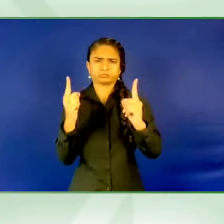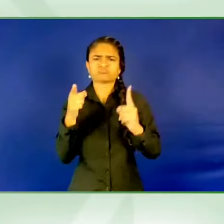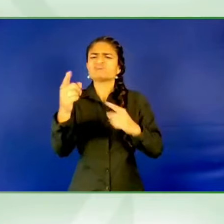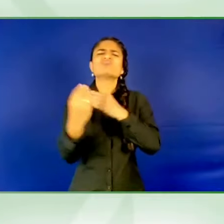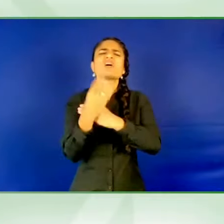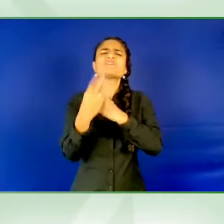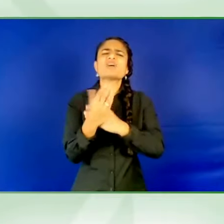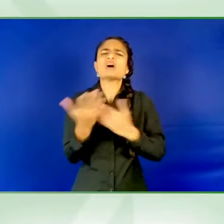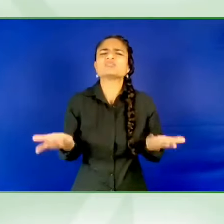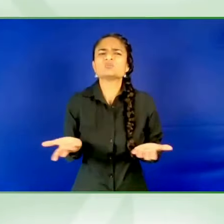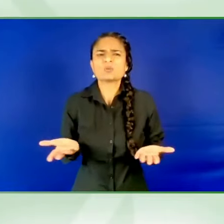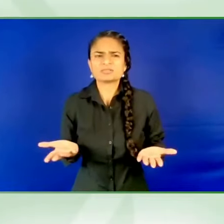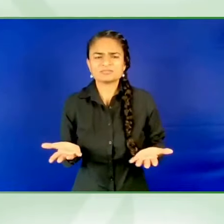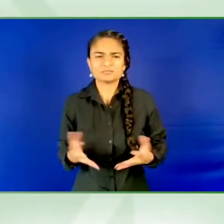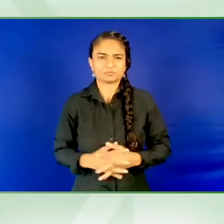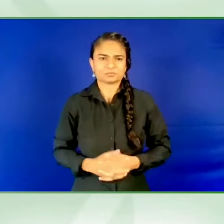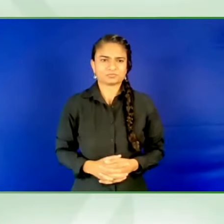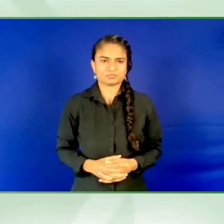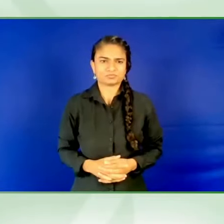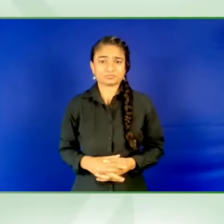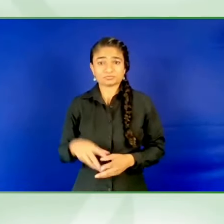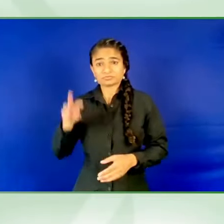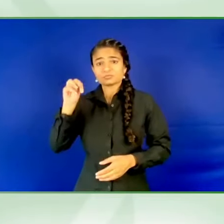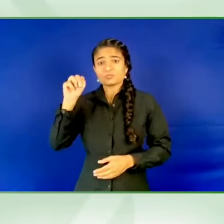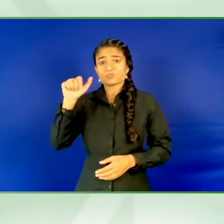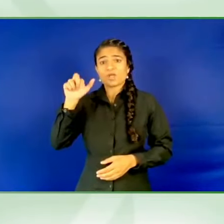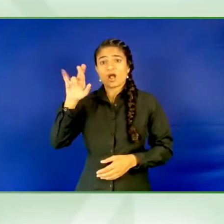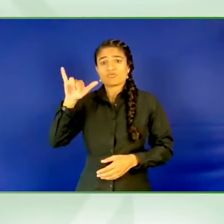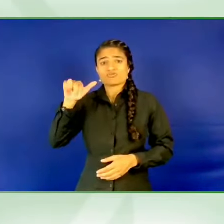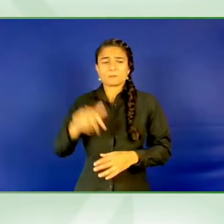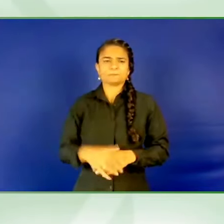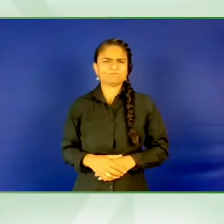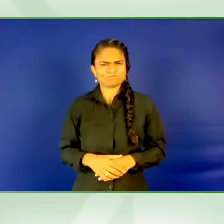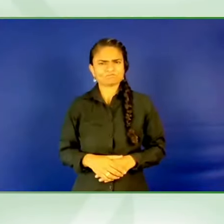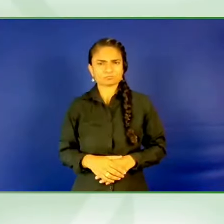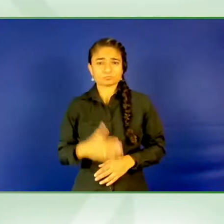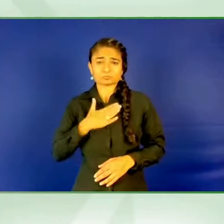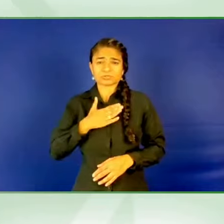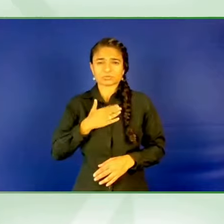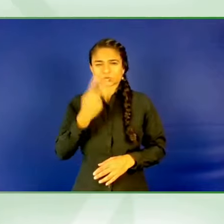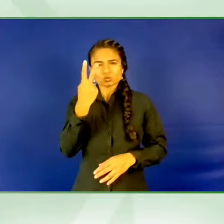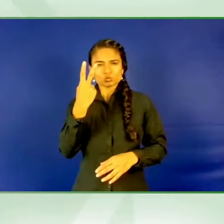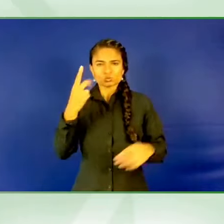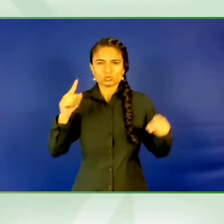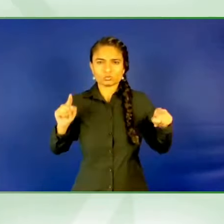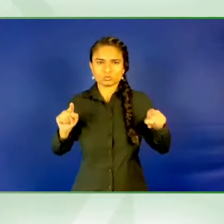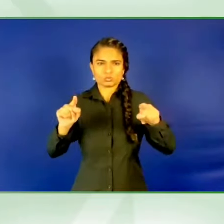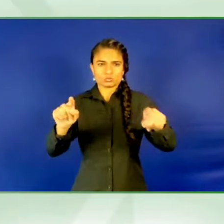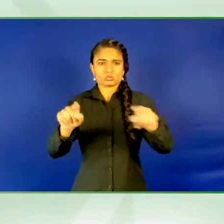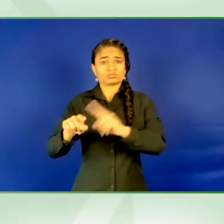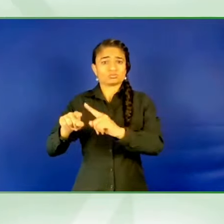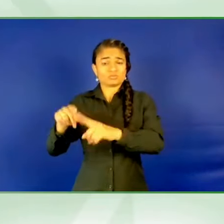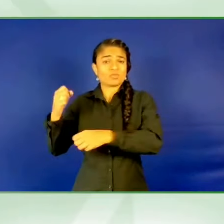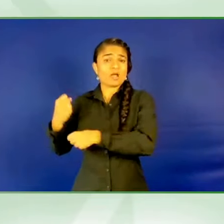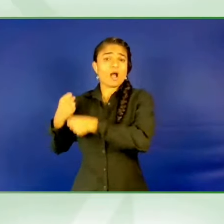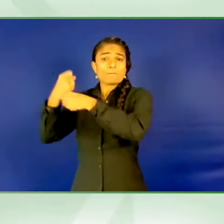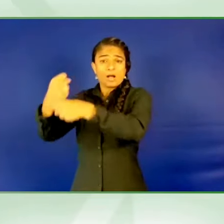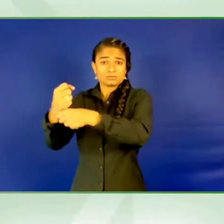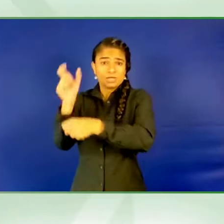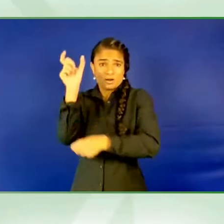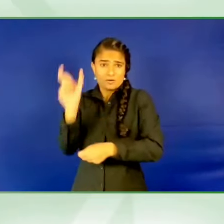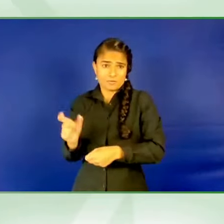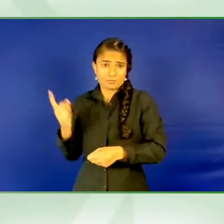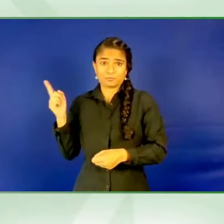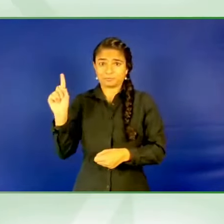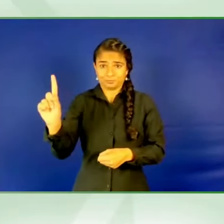inclusion is an everyday job. So just think about what is your daily, every day at work, and only